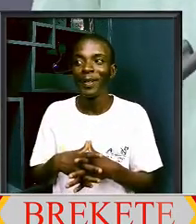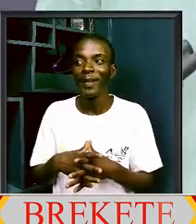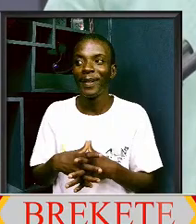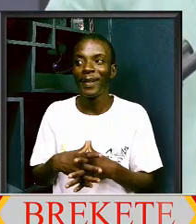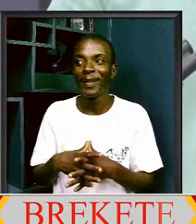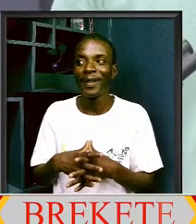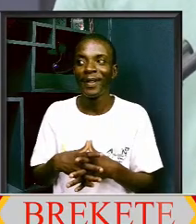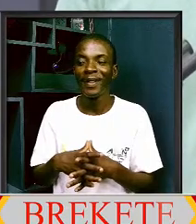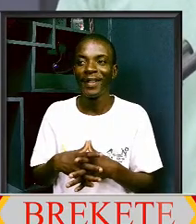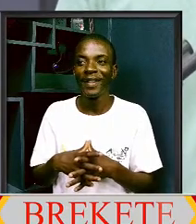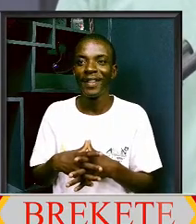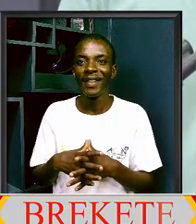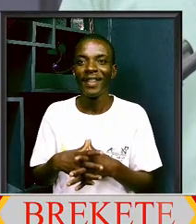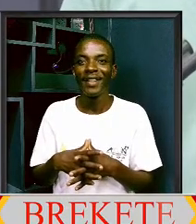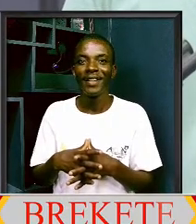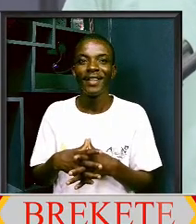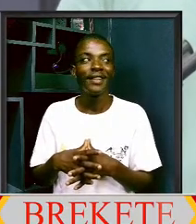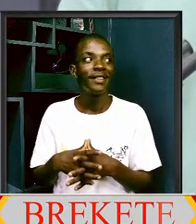main